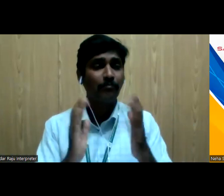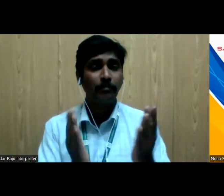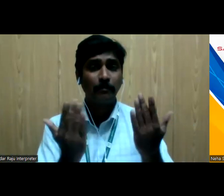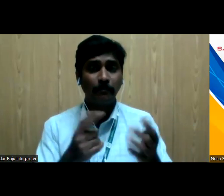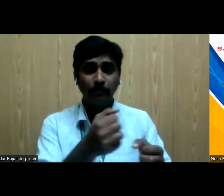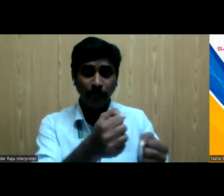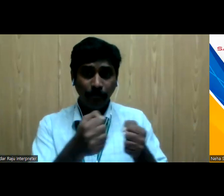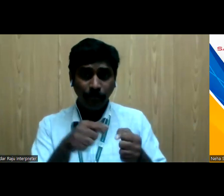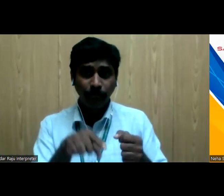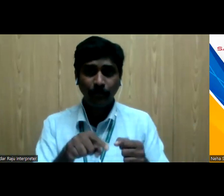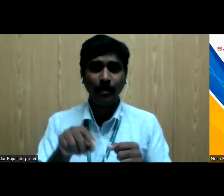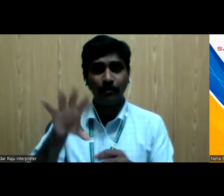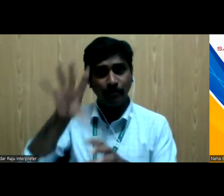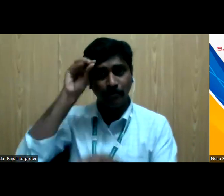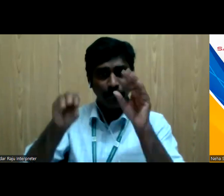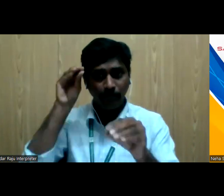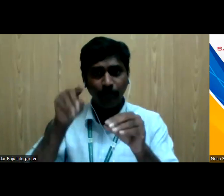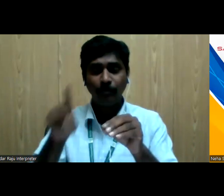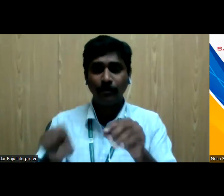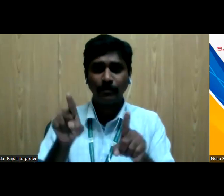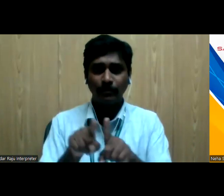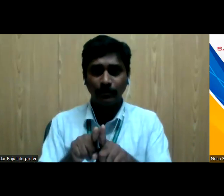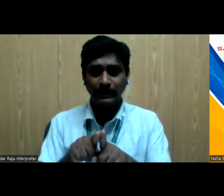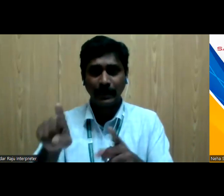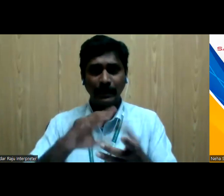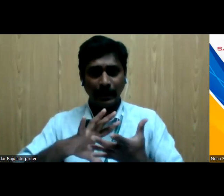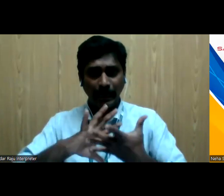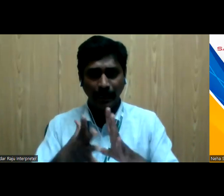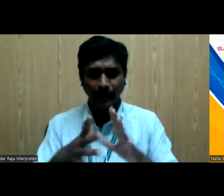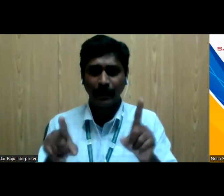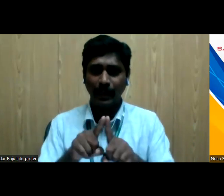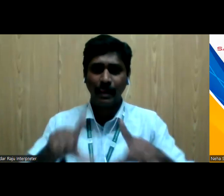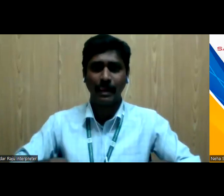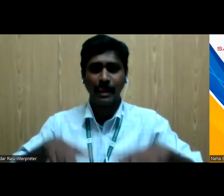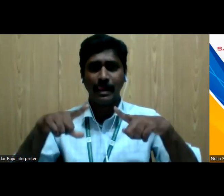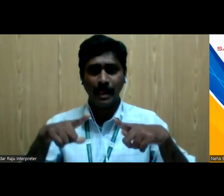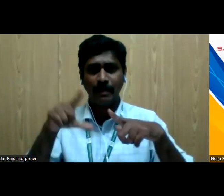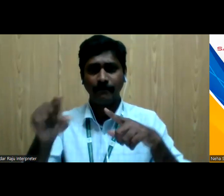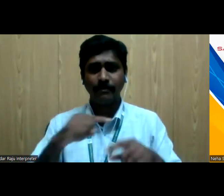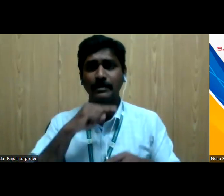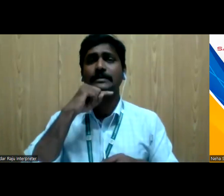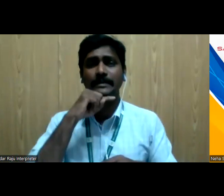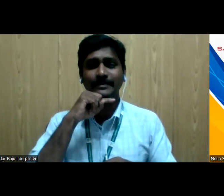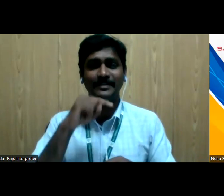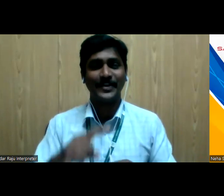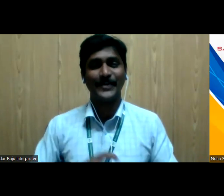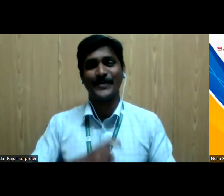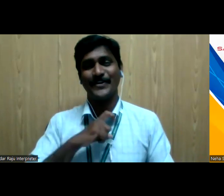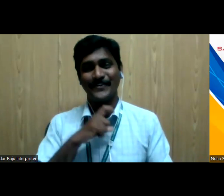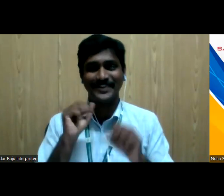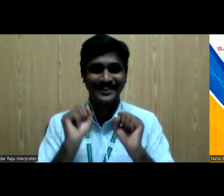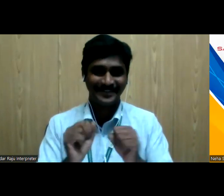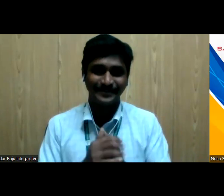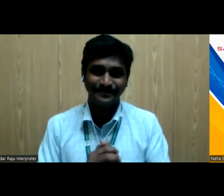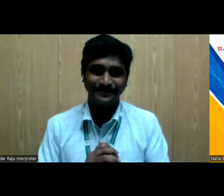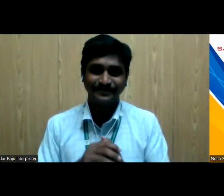disability. With the focus on creating an inclusive world and providing a life of dignity and confidence, we are continuously working in the